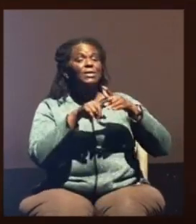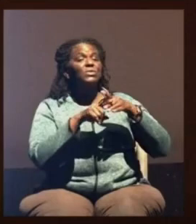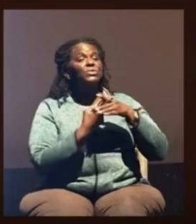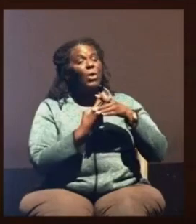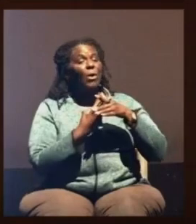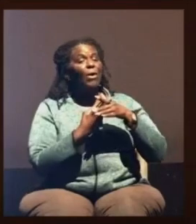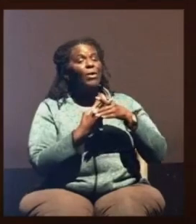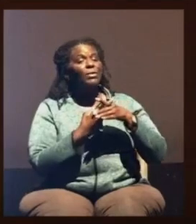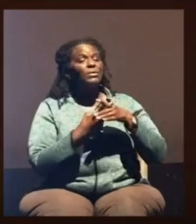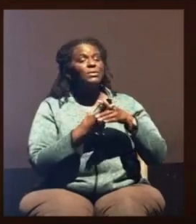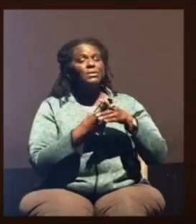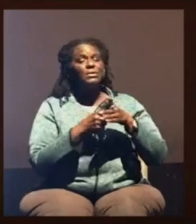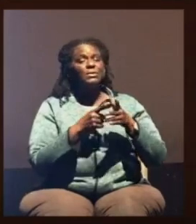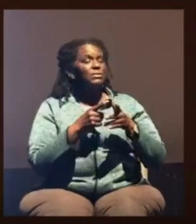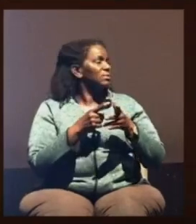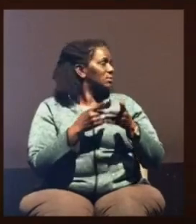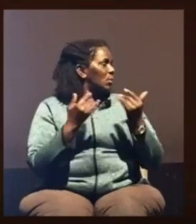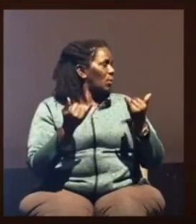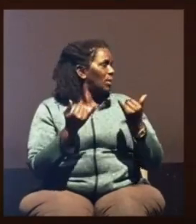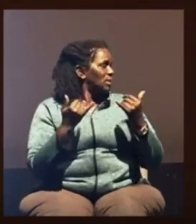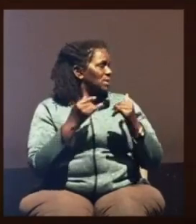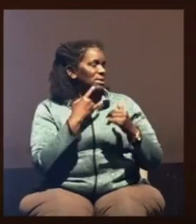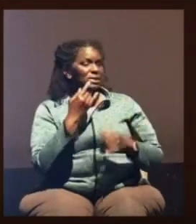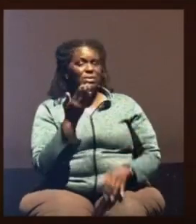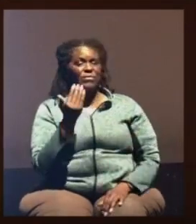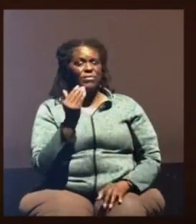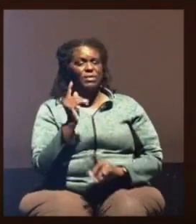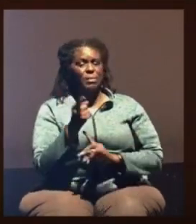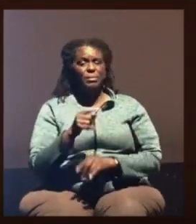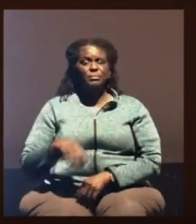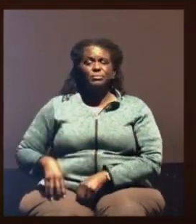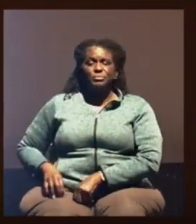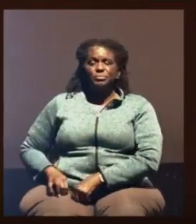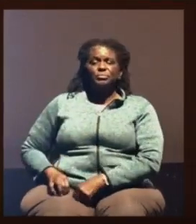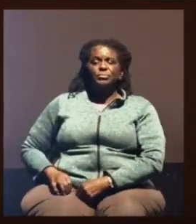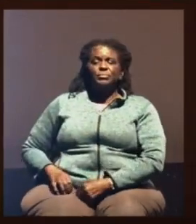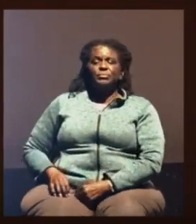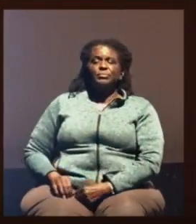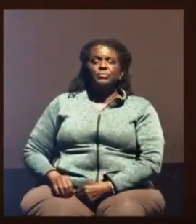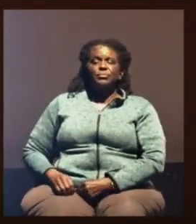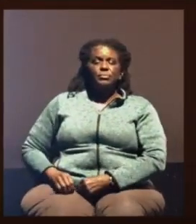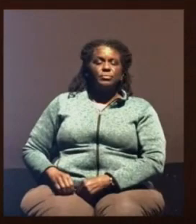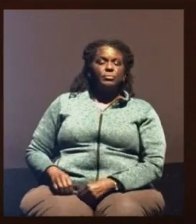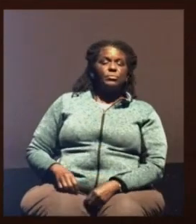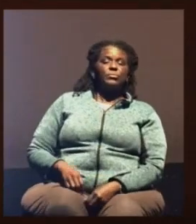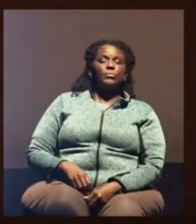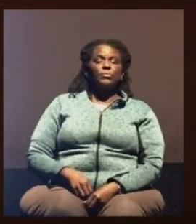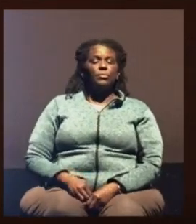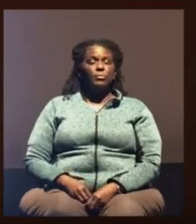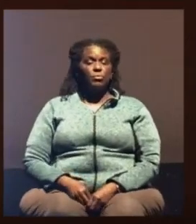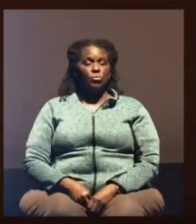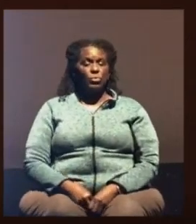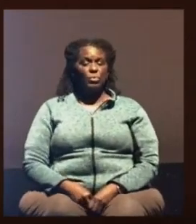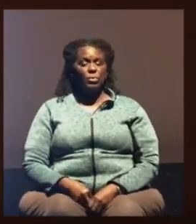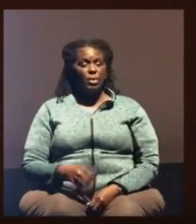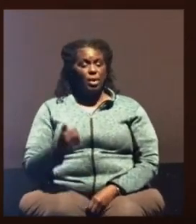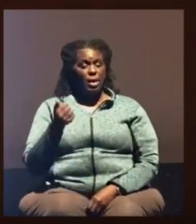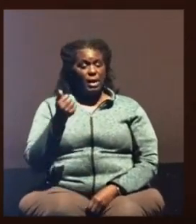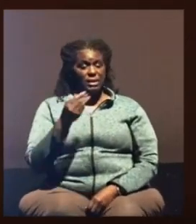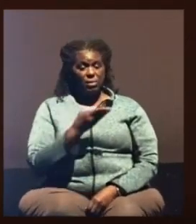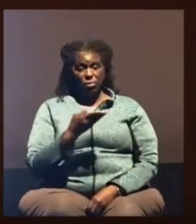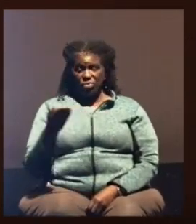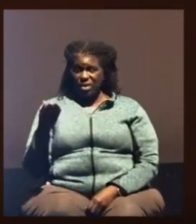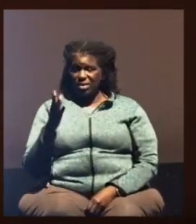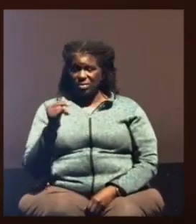going to stage business. This is the way we cooperate and collaborate. Of the many things that struck us